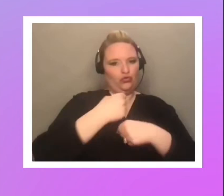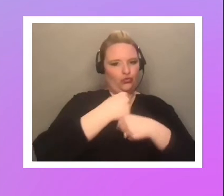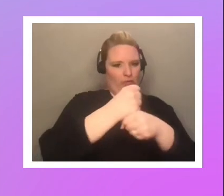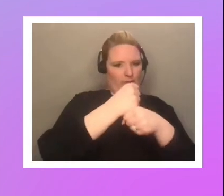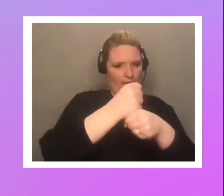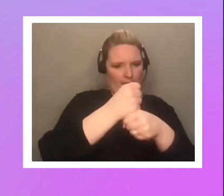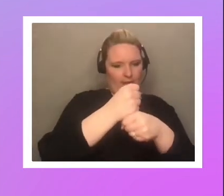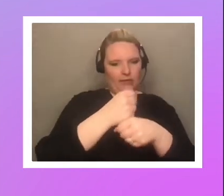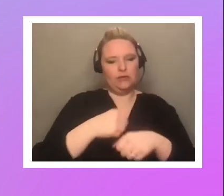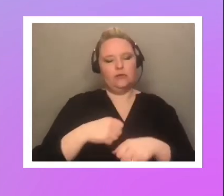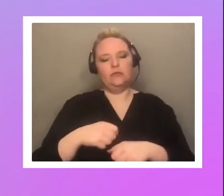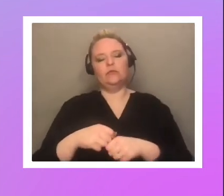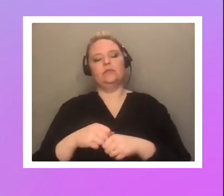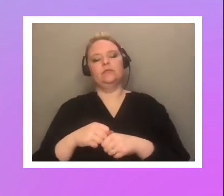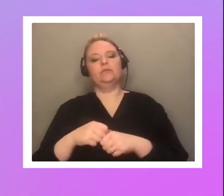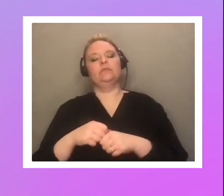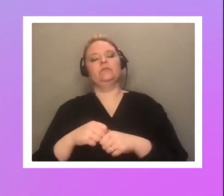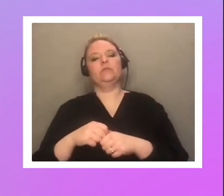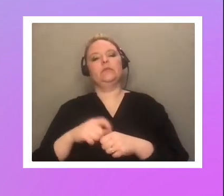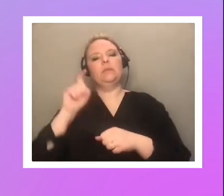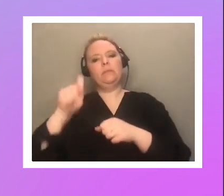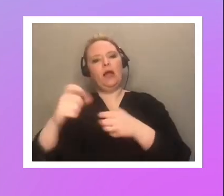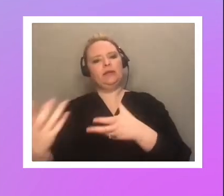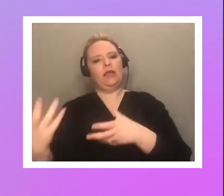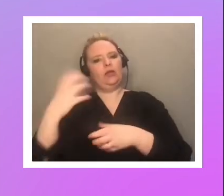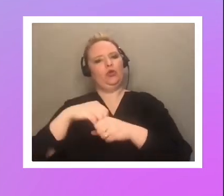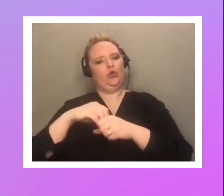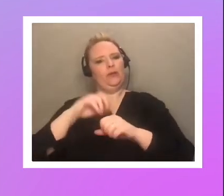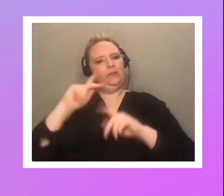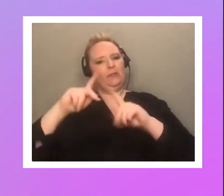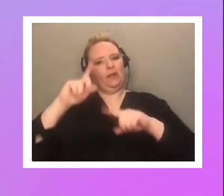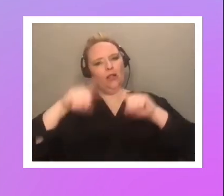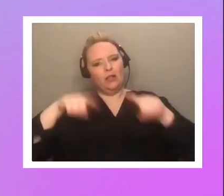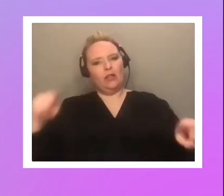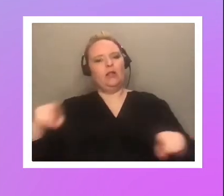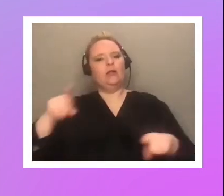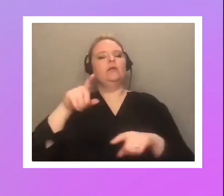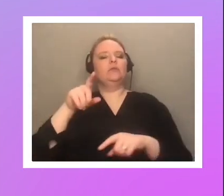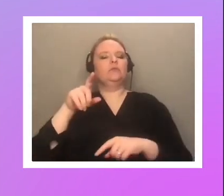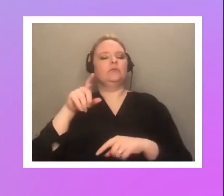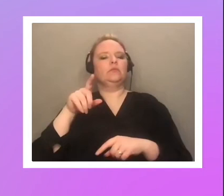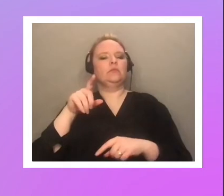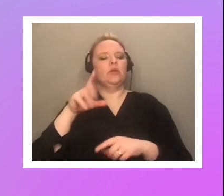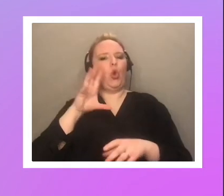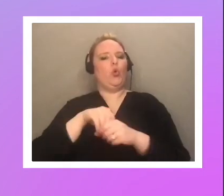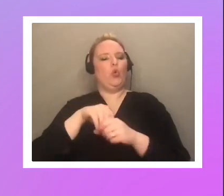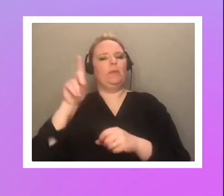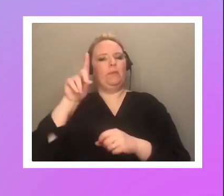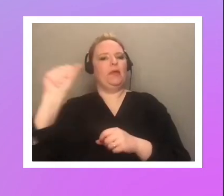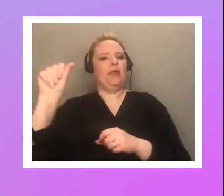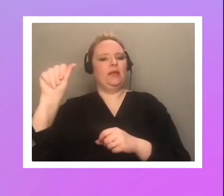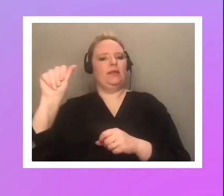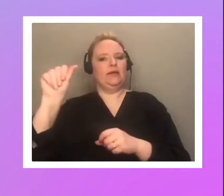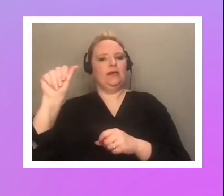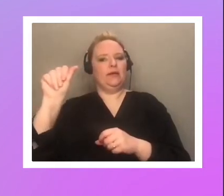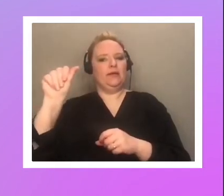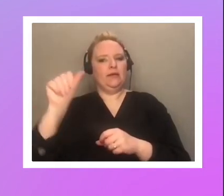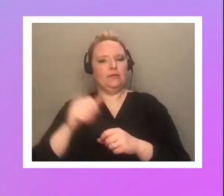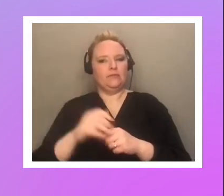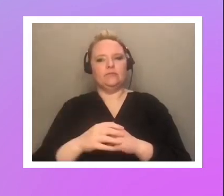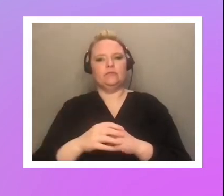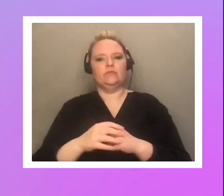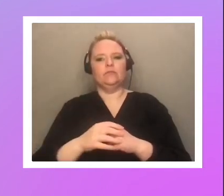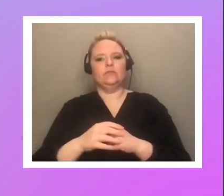you're including personas of people with disabilities, and then write